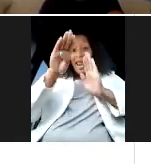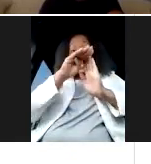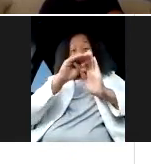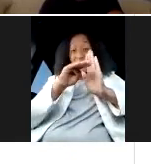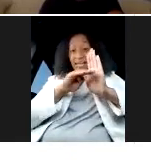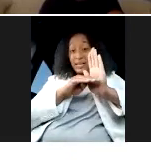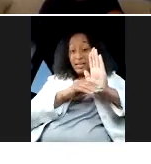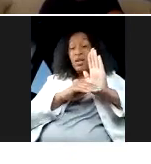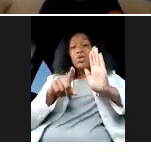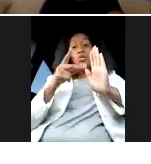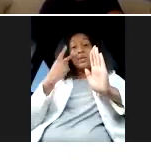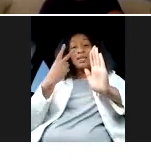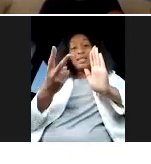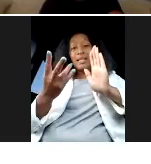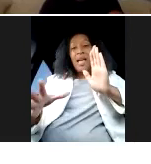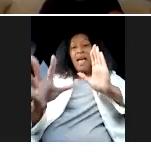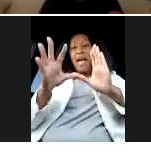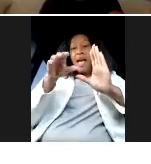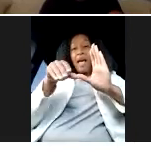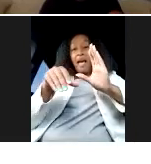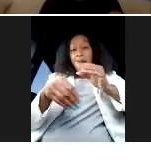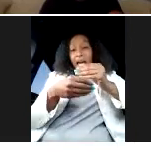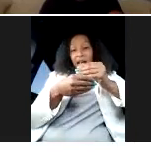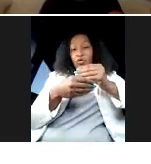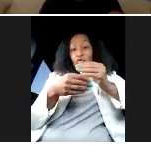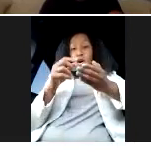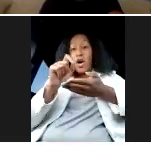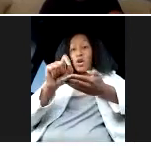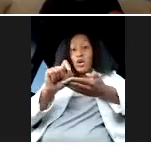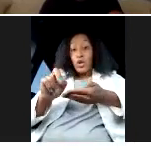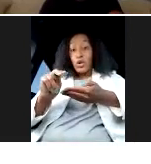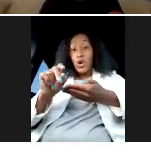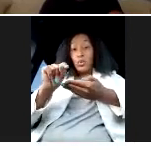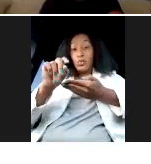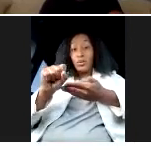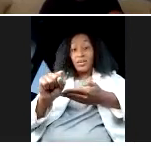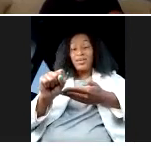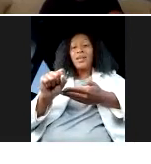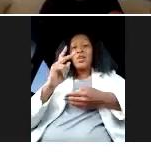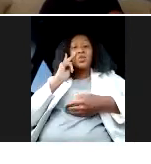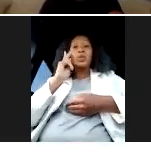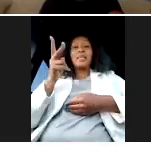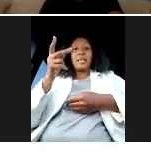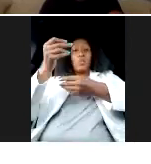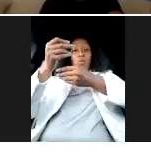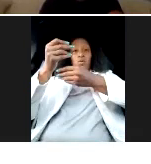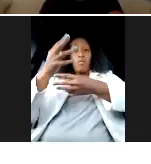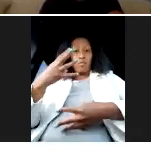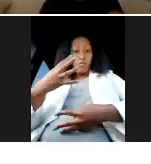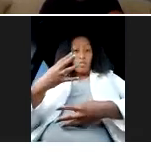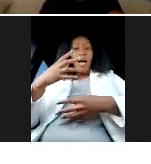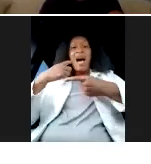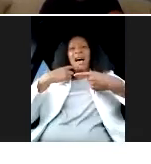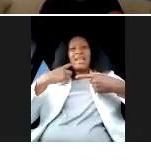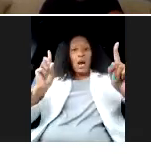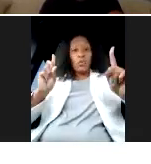extra notes, right in the announcements. And while you're working and practicing that, if